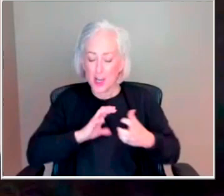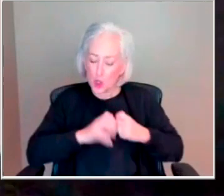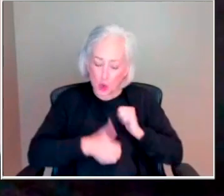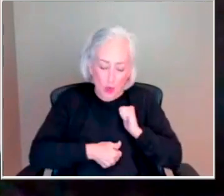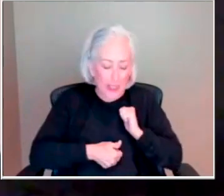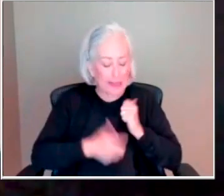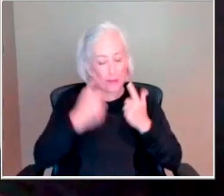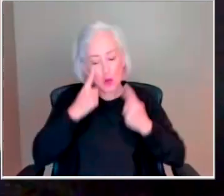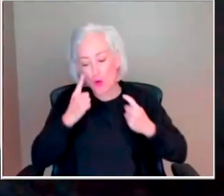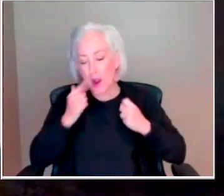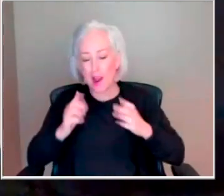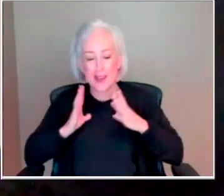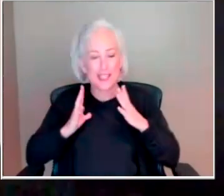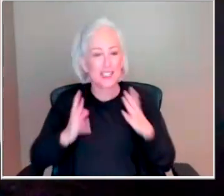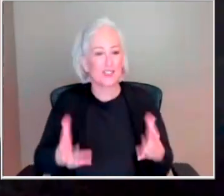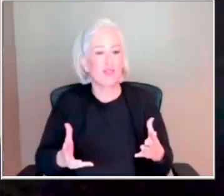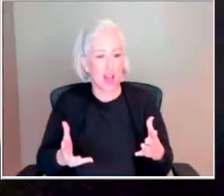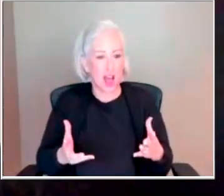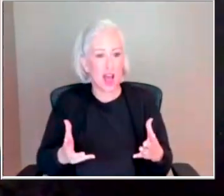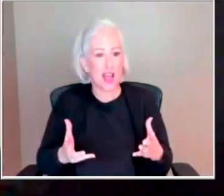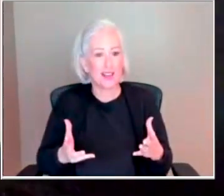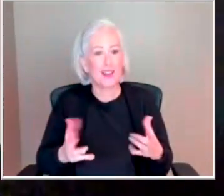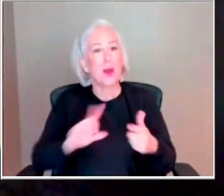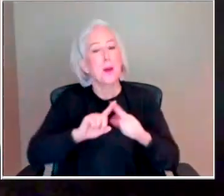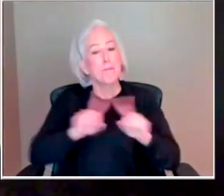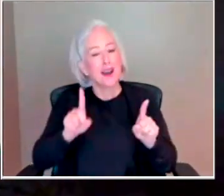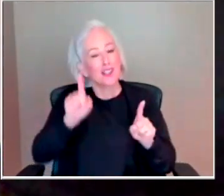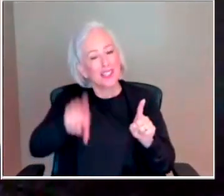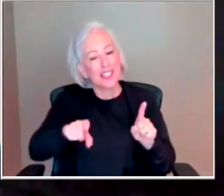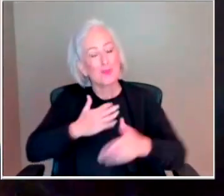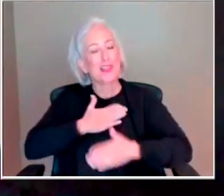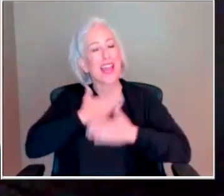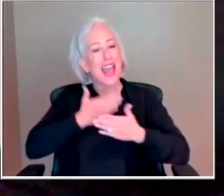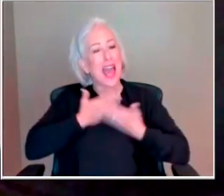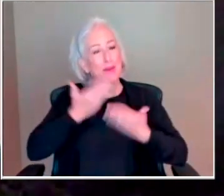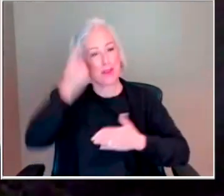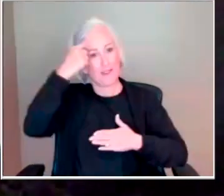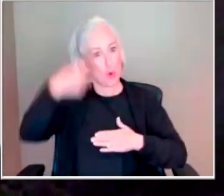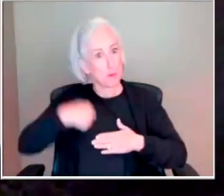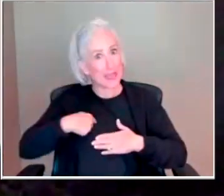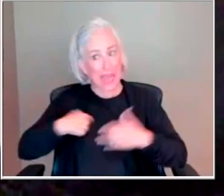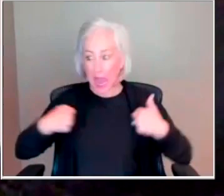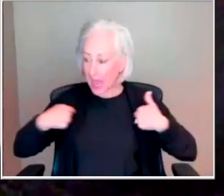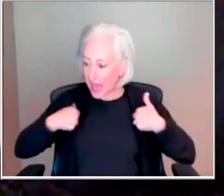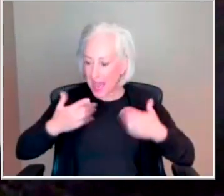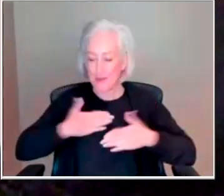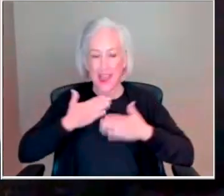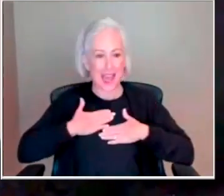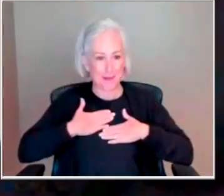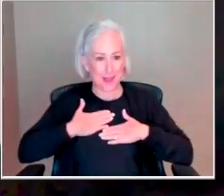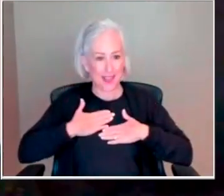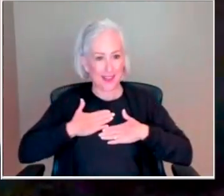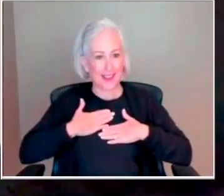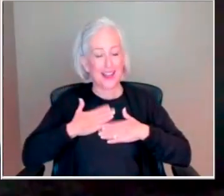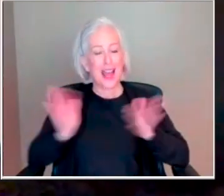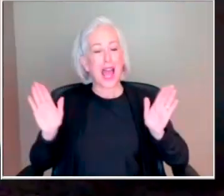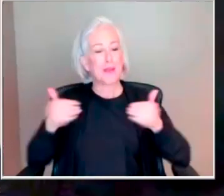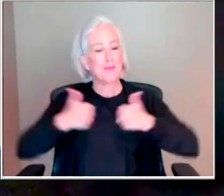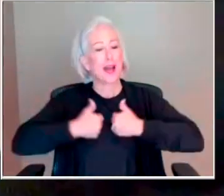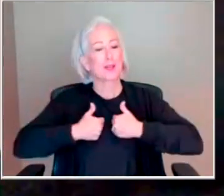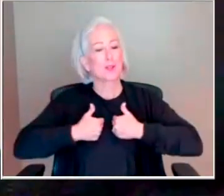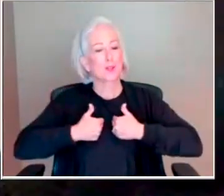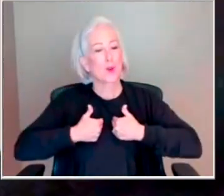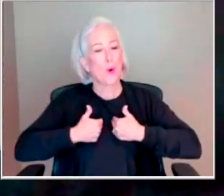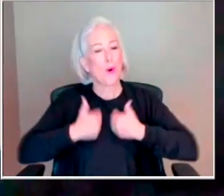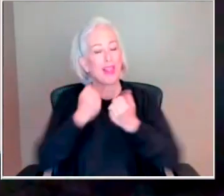just sit there and grieve. Be happy for me, because I'm happy and I know my soul is saved. So I